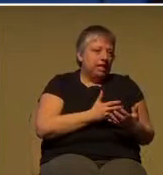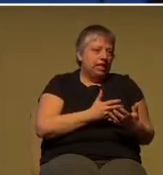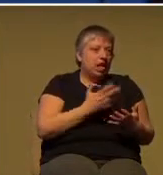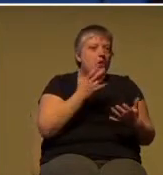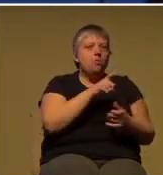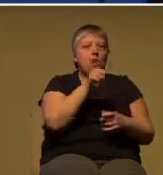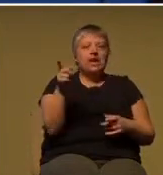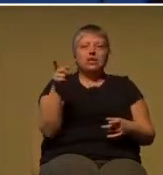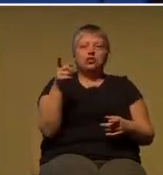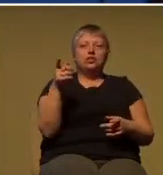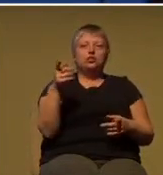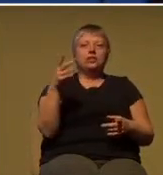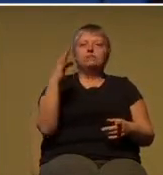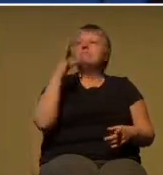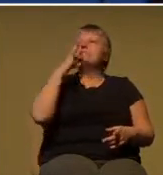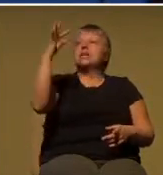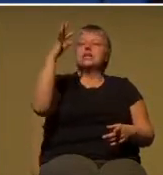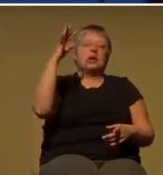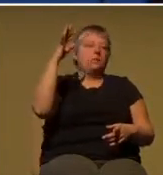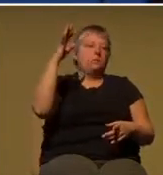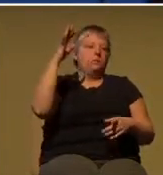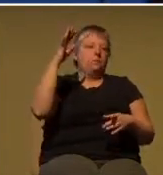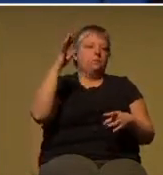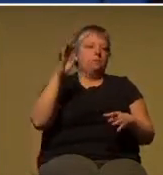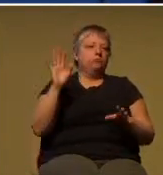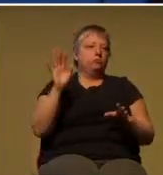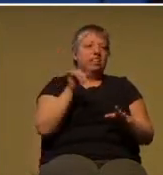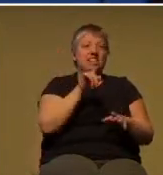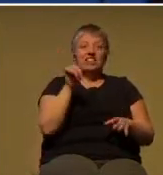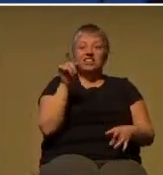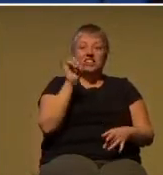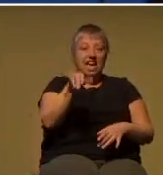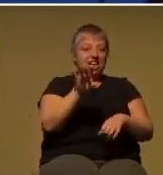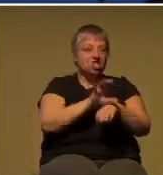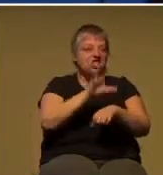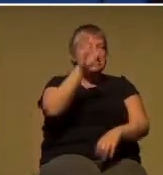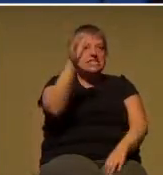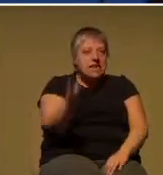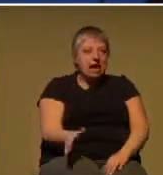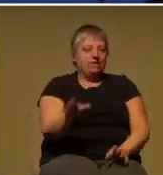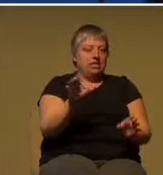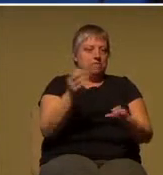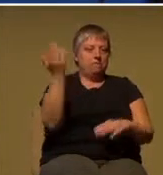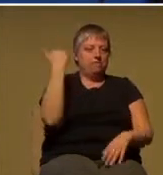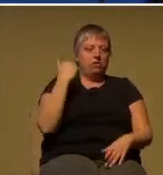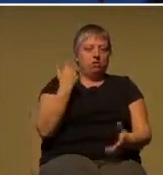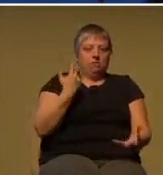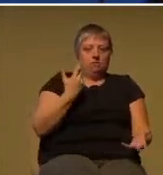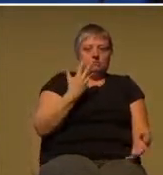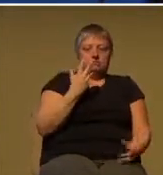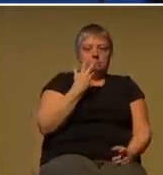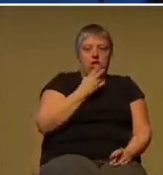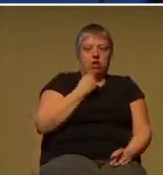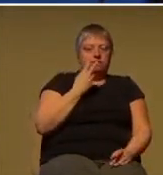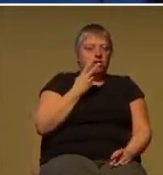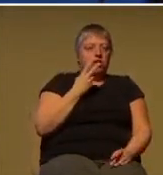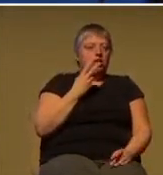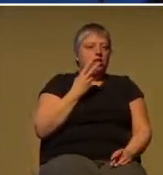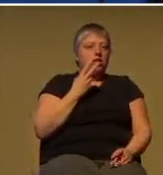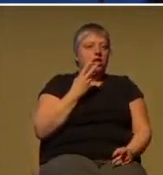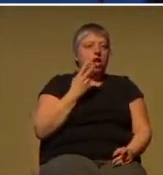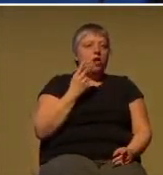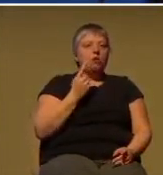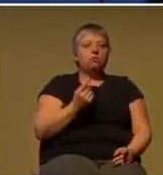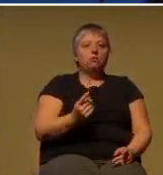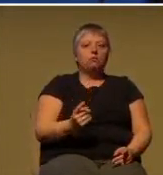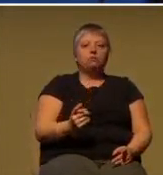it. Just speak it out loud. And they've never done this before. It was quite beautiful to see. And then one by one,